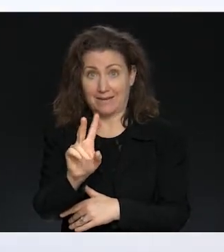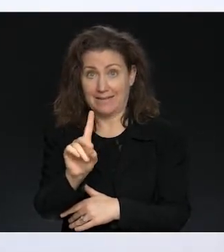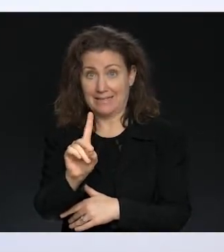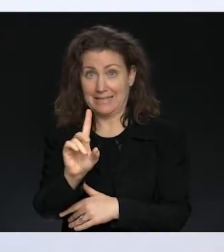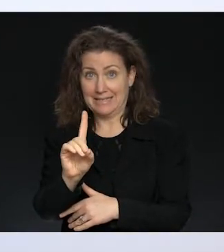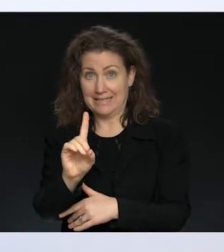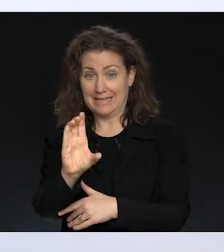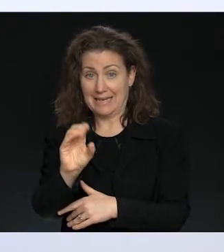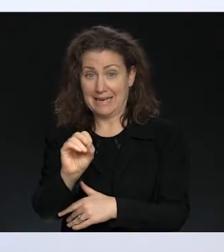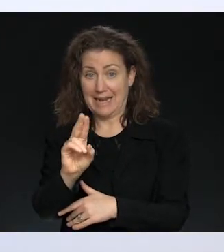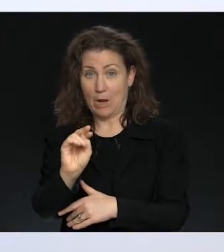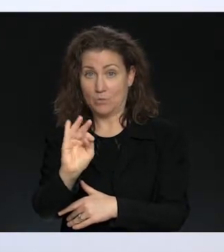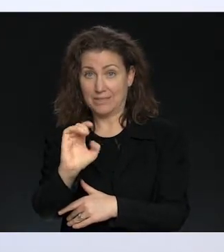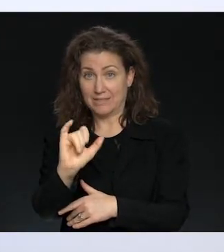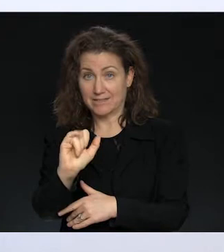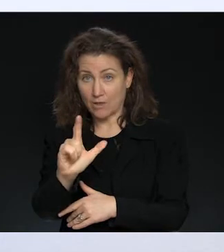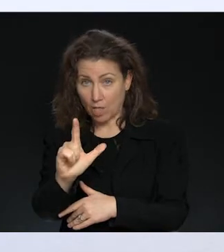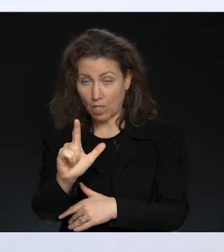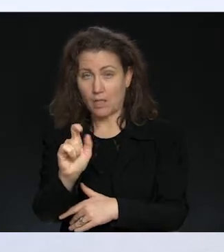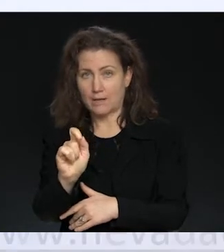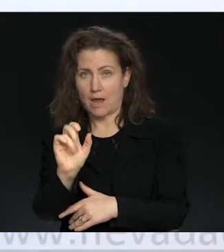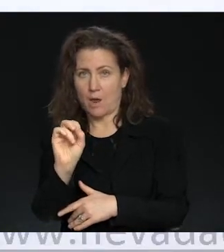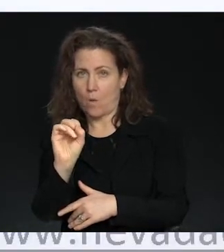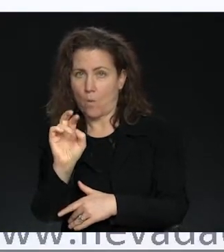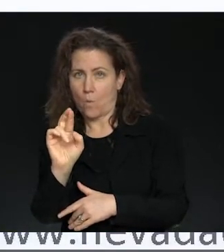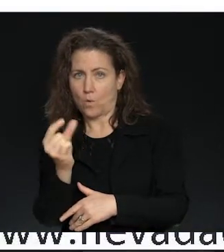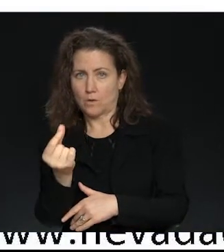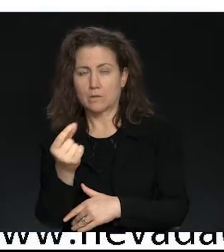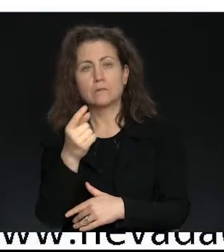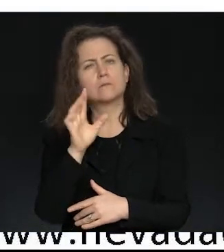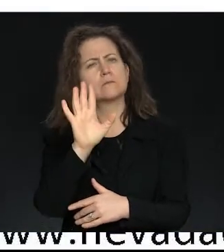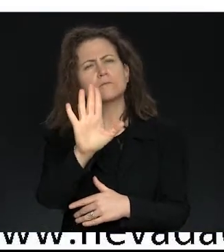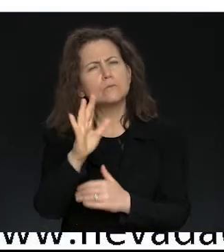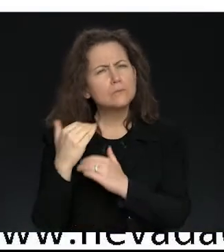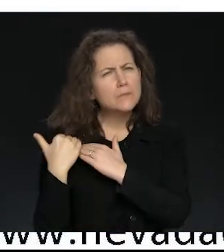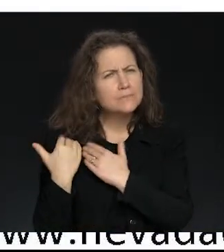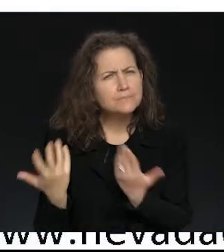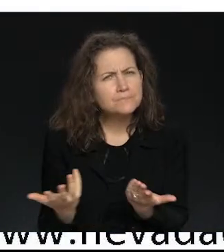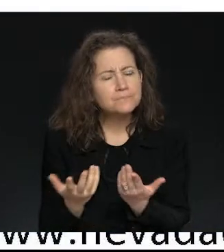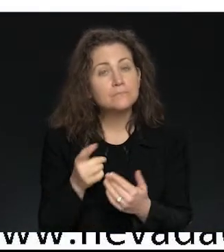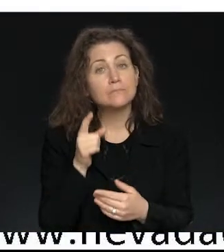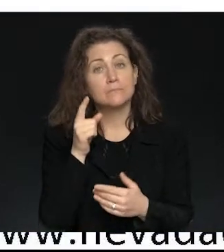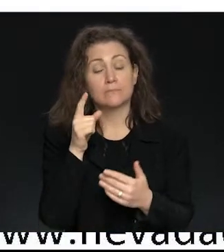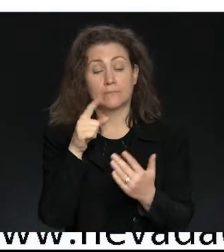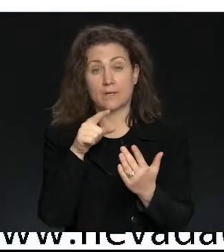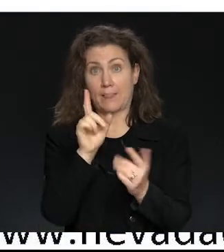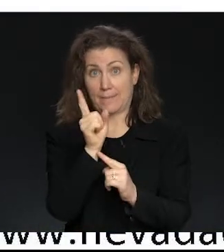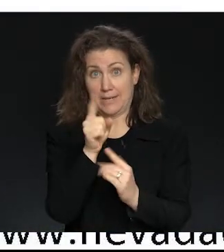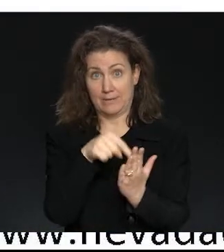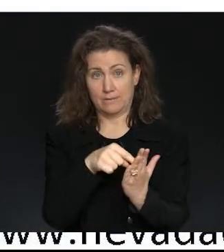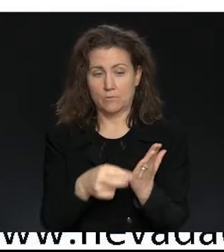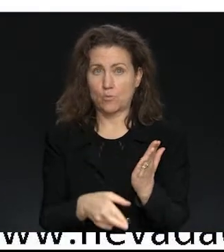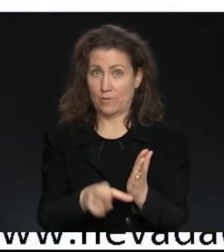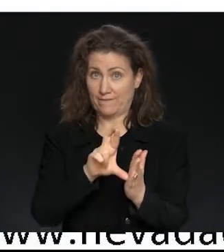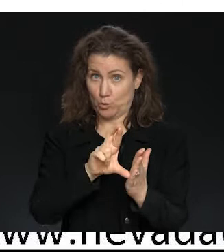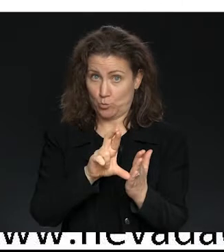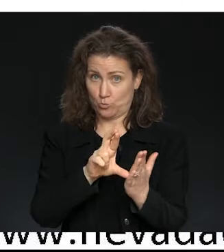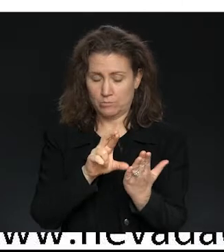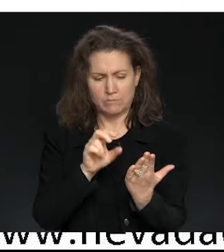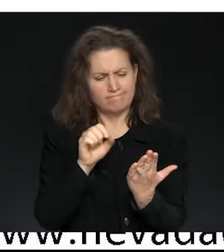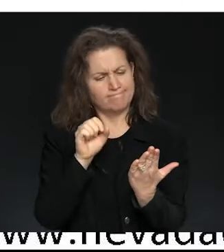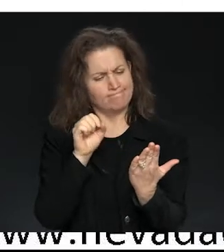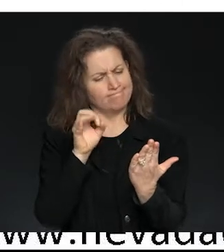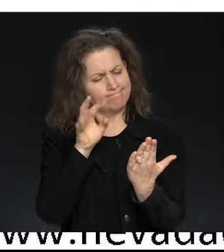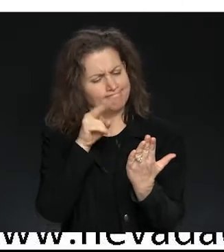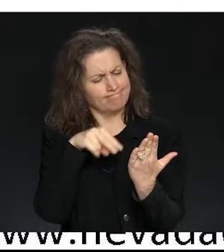www.nevadaddcouncil.org. So what is your responsibility? You will review the minutes. If there are any changes,